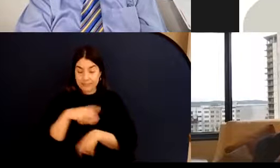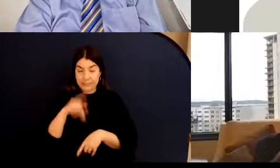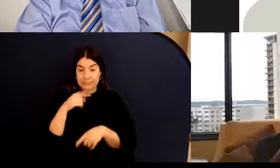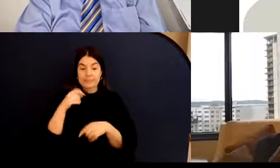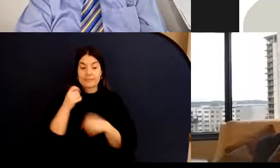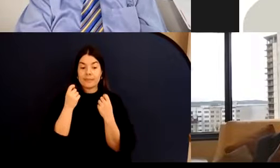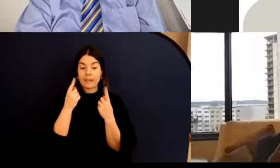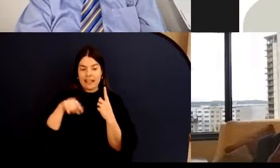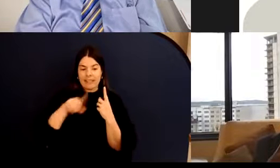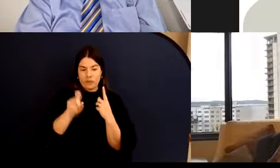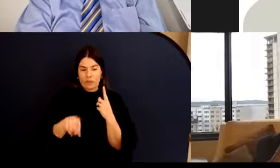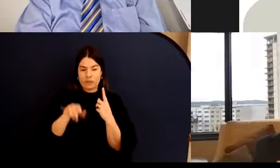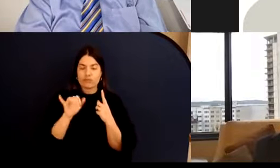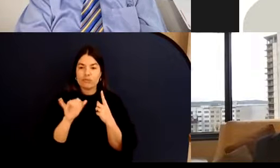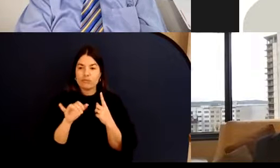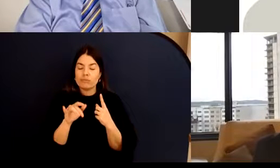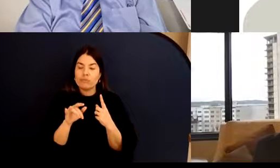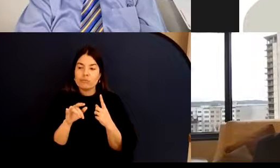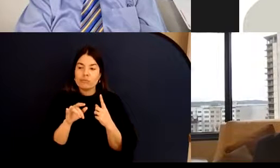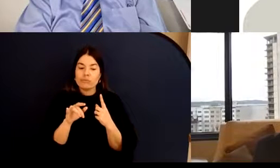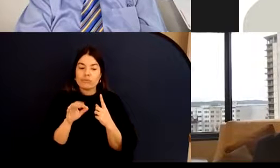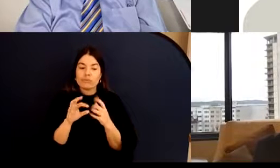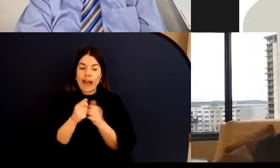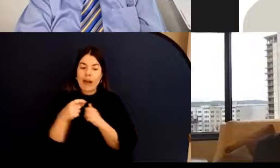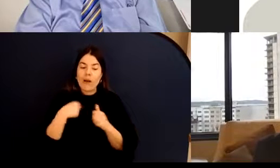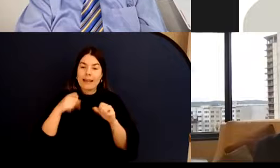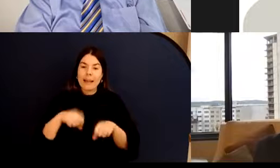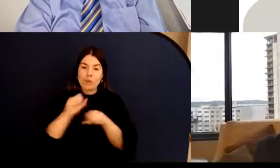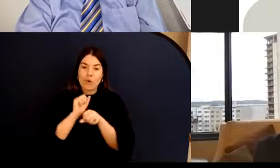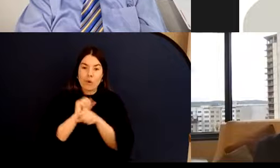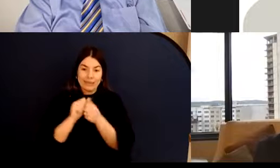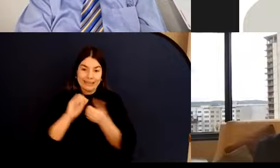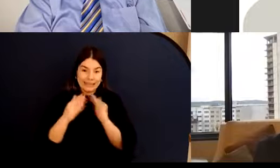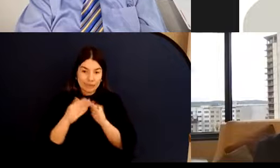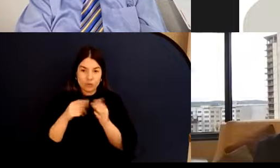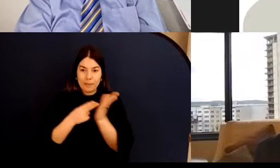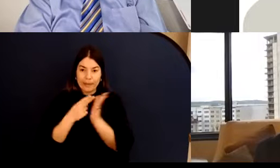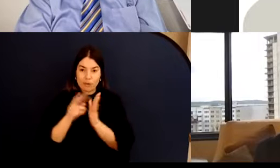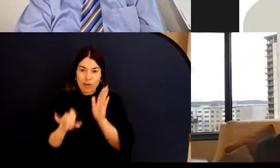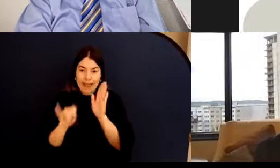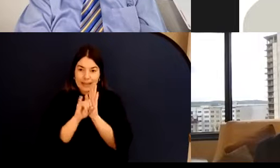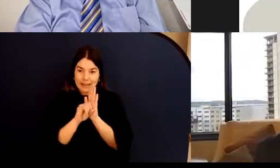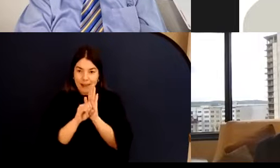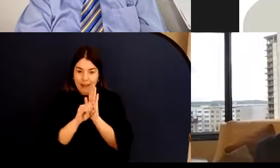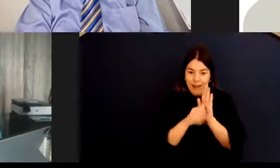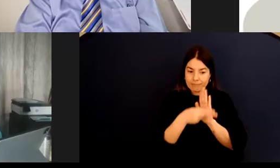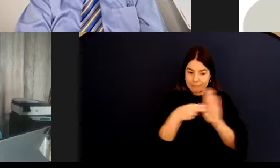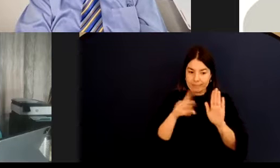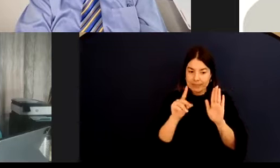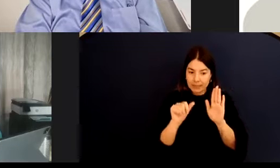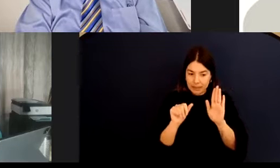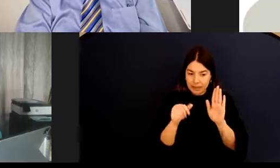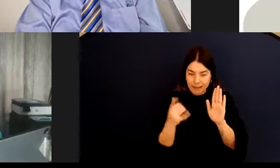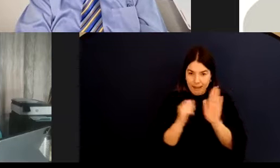work with the city to get this identifier as part of the practice of the city? So number one, I'll have my staff do the research.